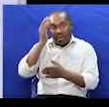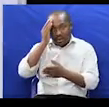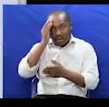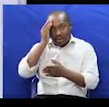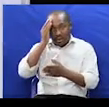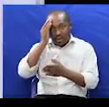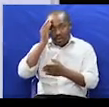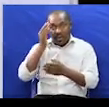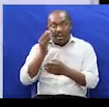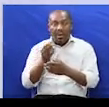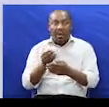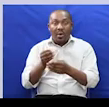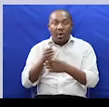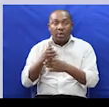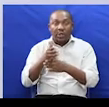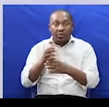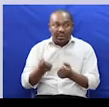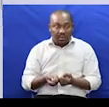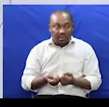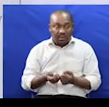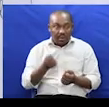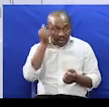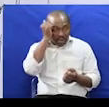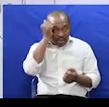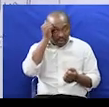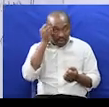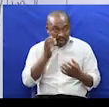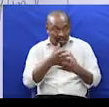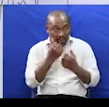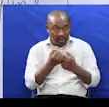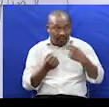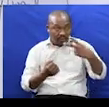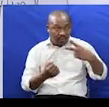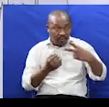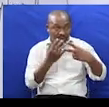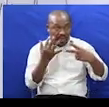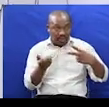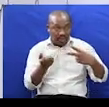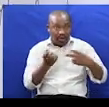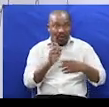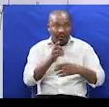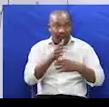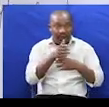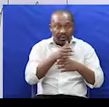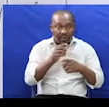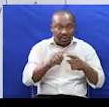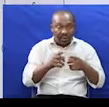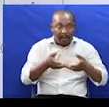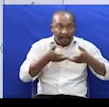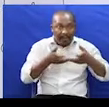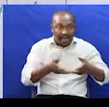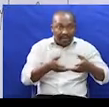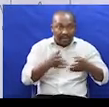Reminding ourselves about the meaning of concentration, we said we have two types of concentration. We have what we call mass